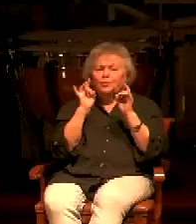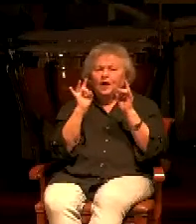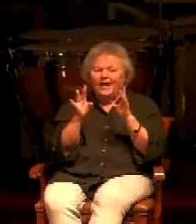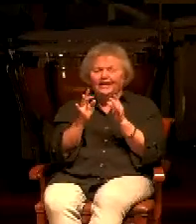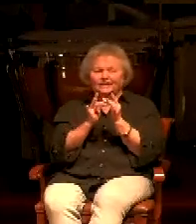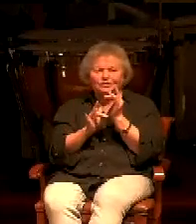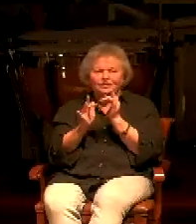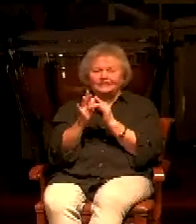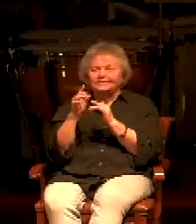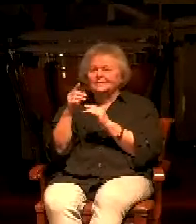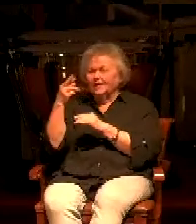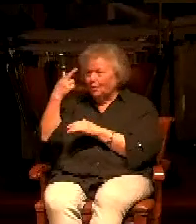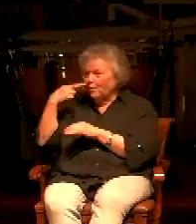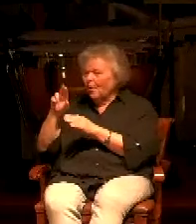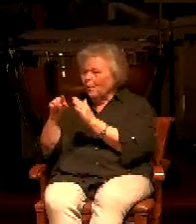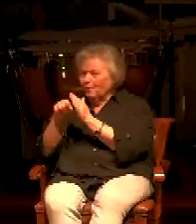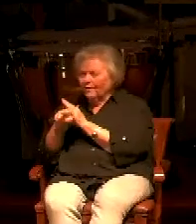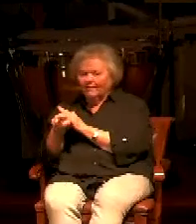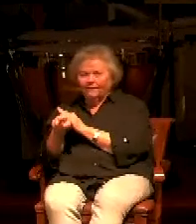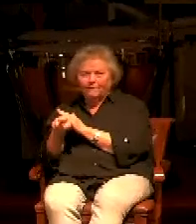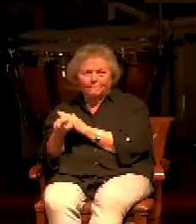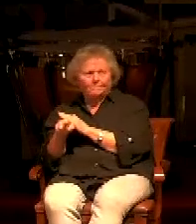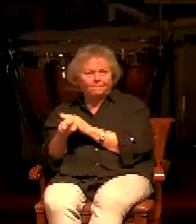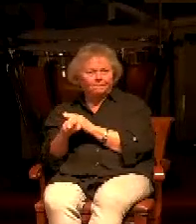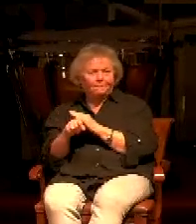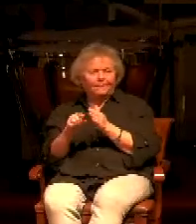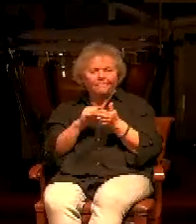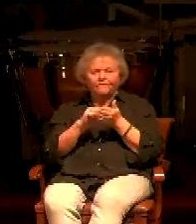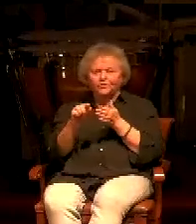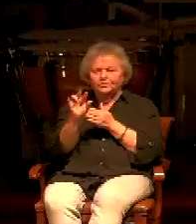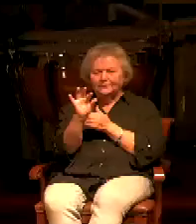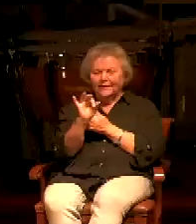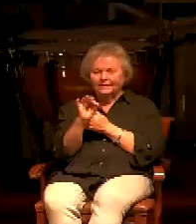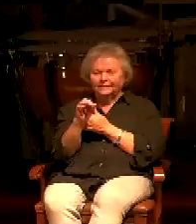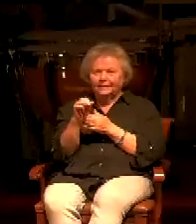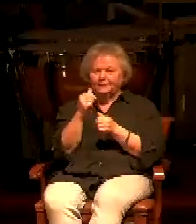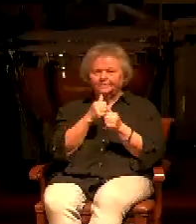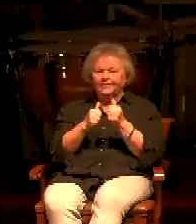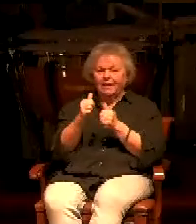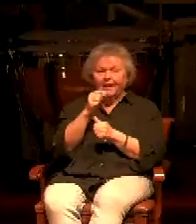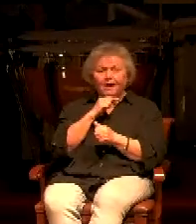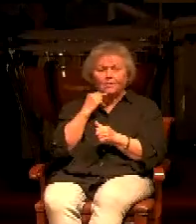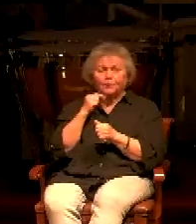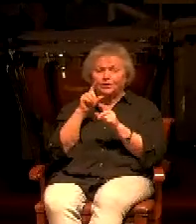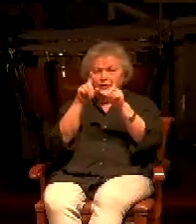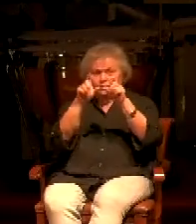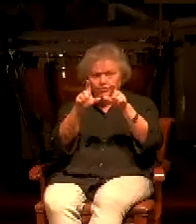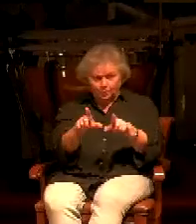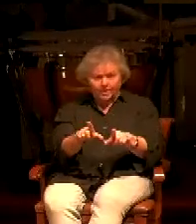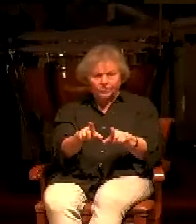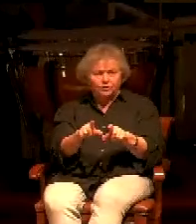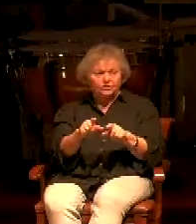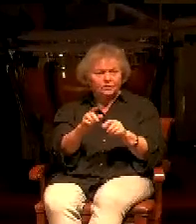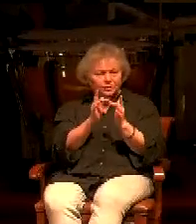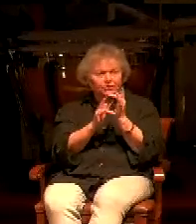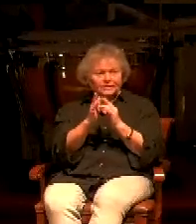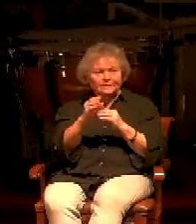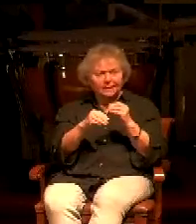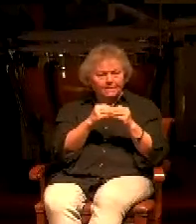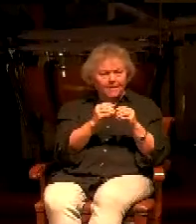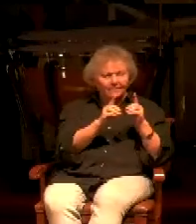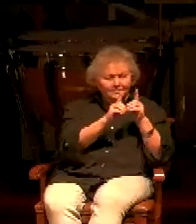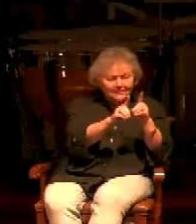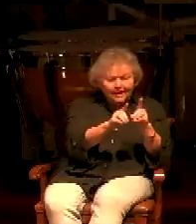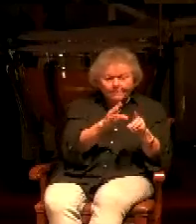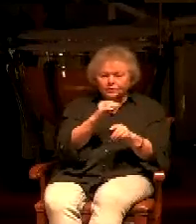this. He says in verse 19, "The high priest then questioned Jesus about his disciples and his teaching."